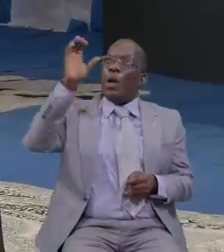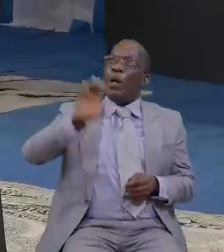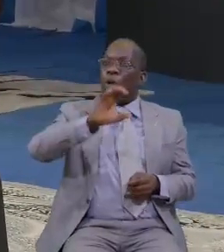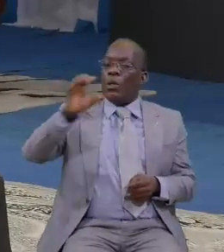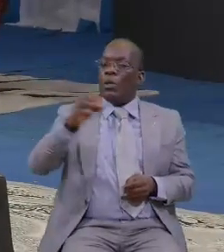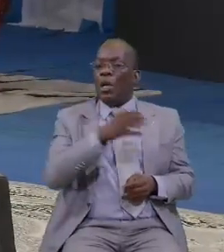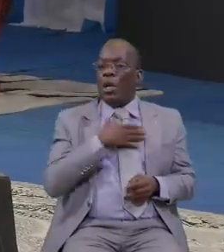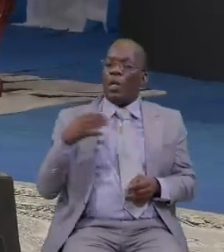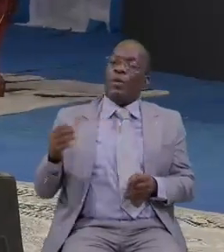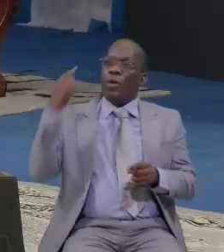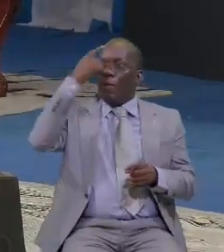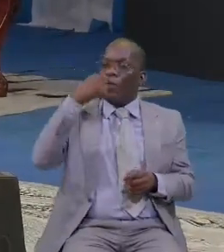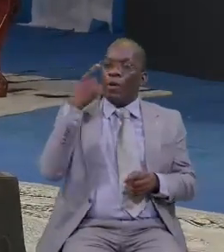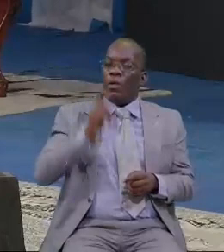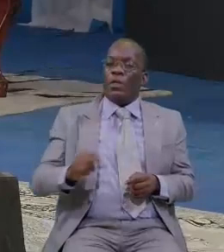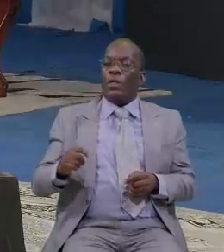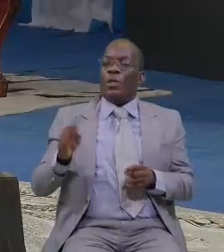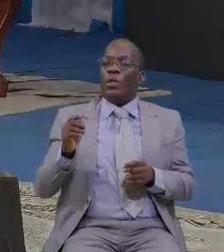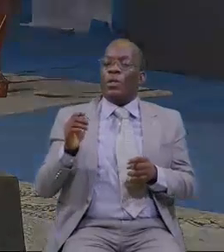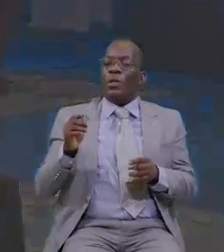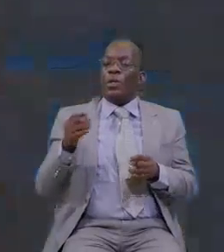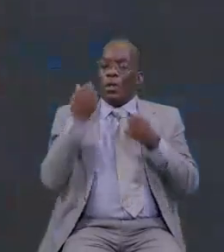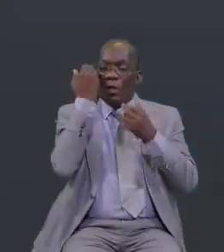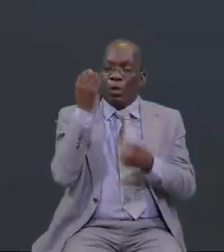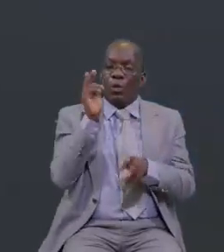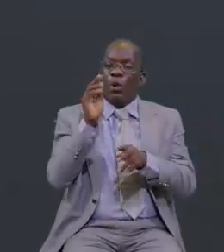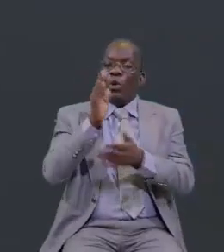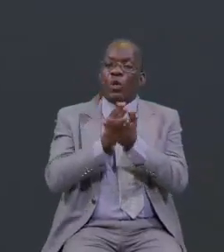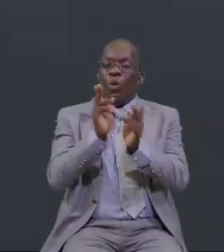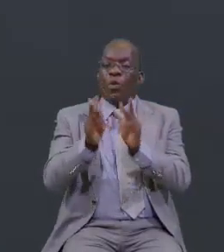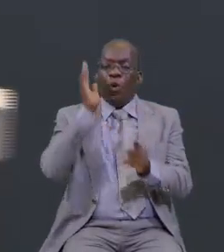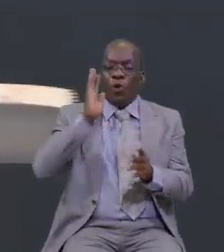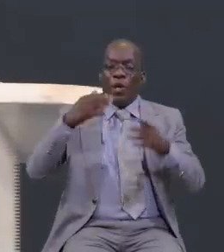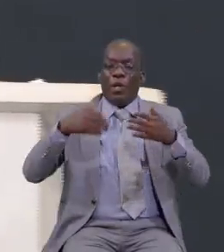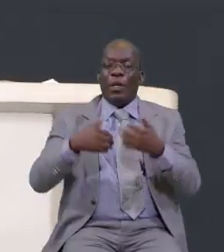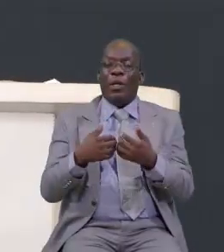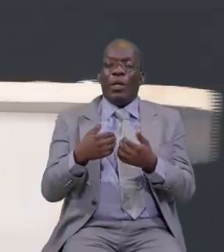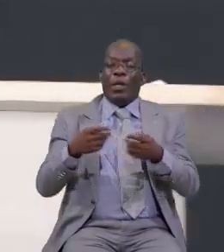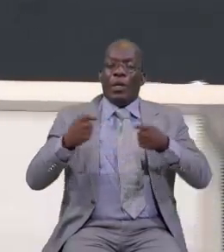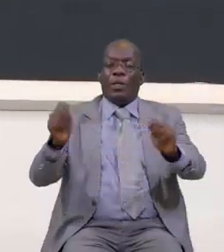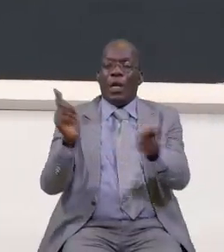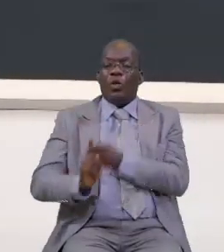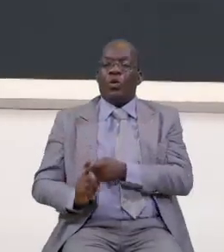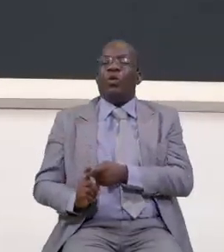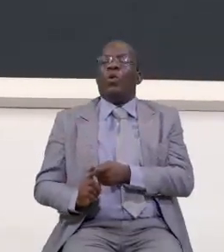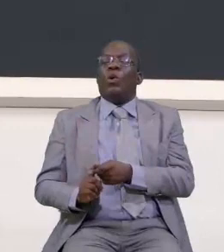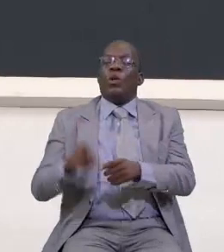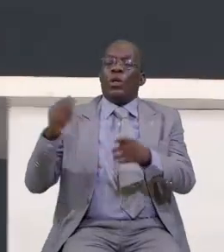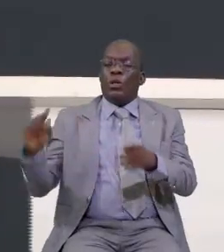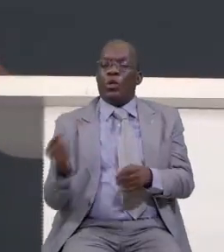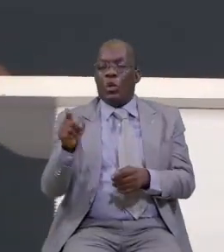shame, and the people that will try to reproach you or cast aspersions on you and make you